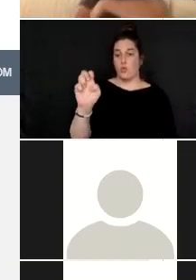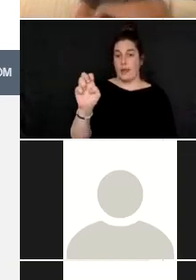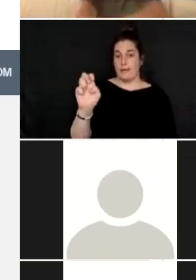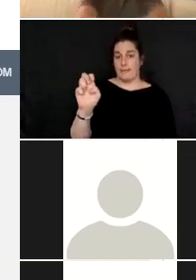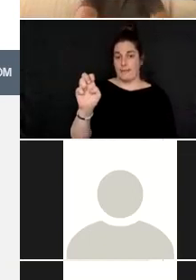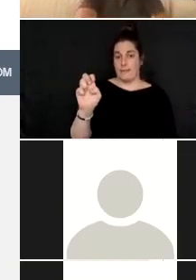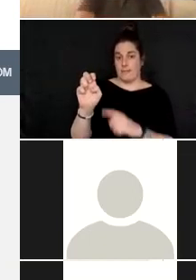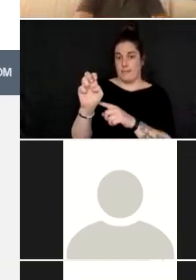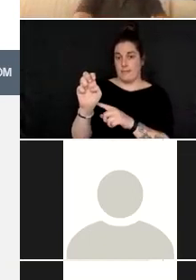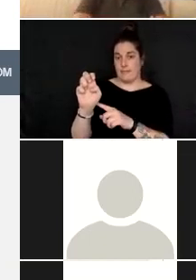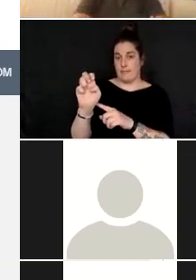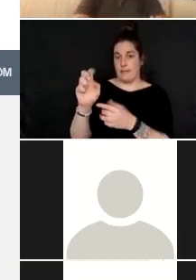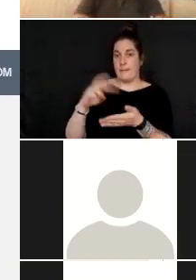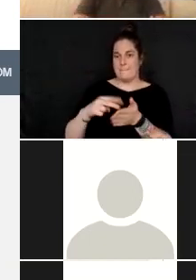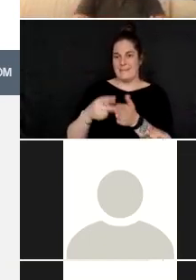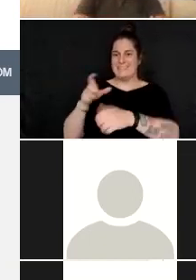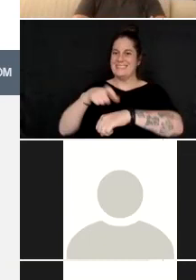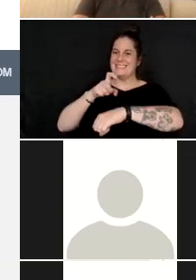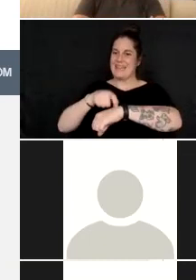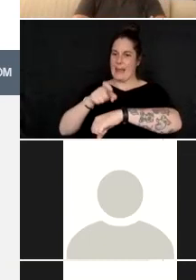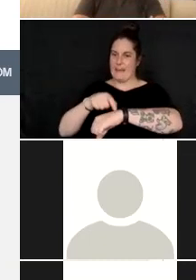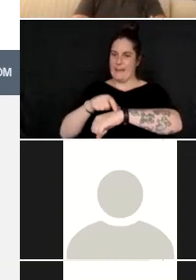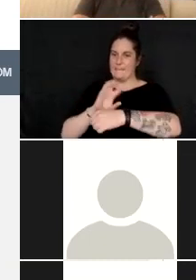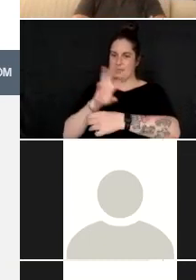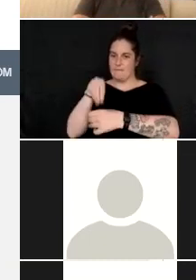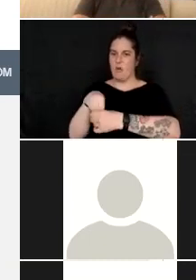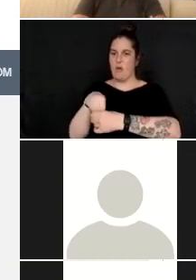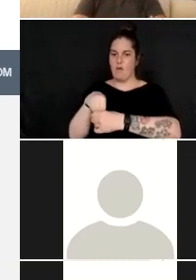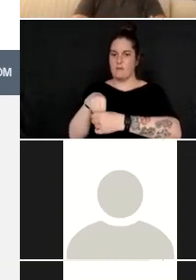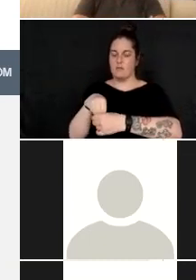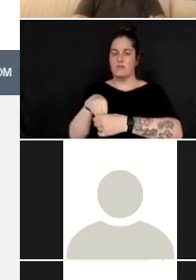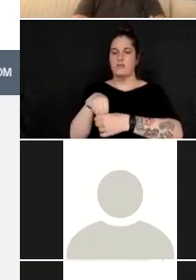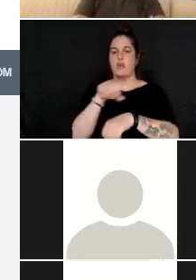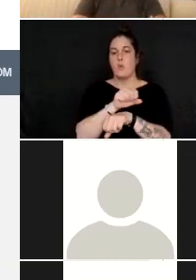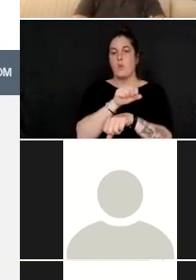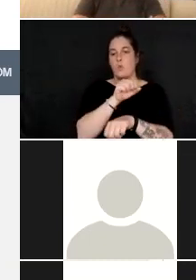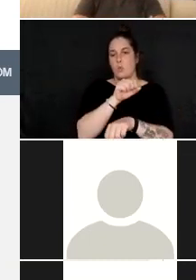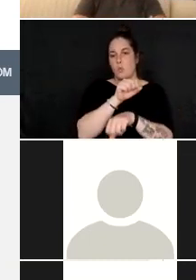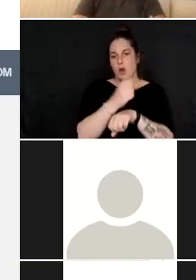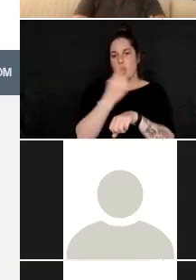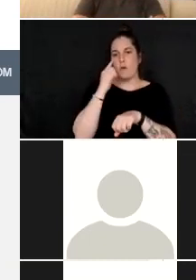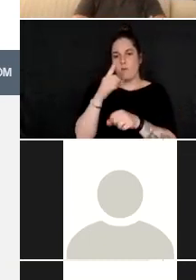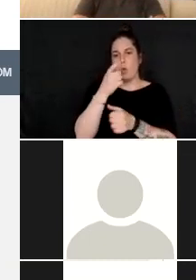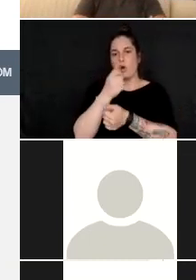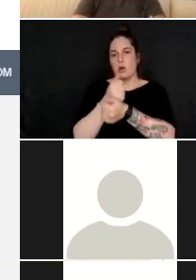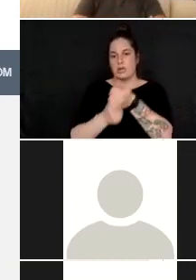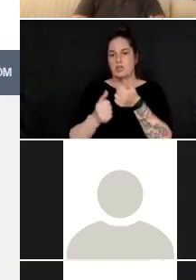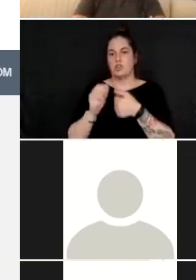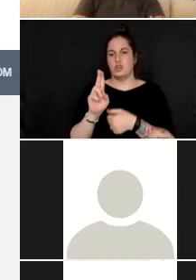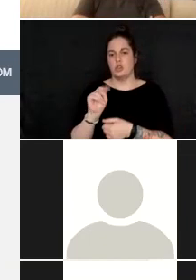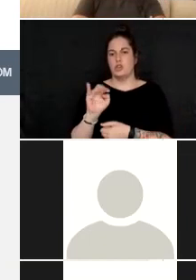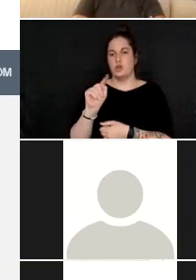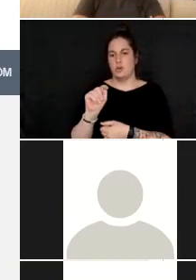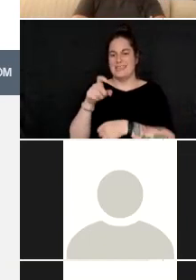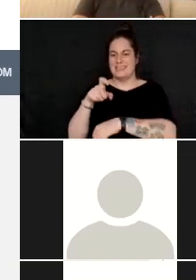that time is involved. And so we're looking at work per unit time. We use the capital